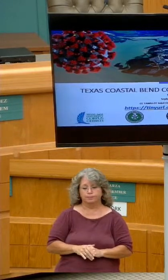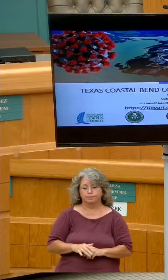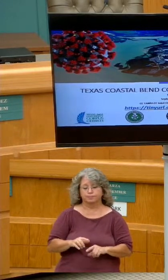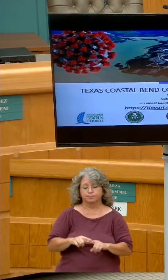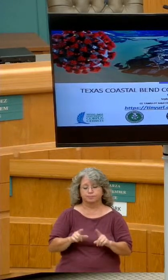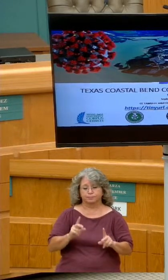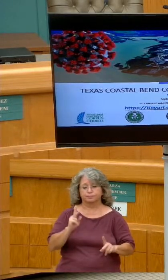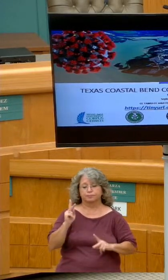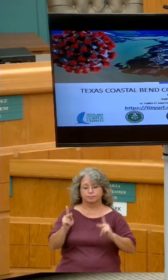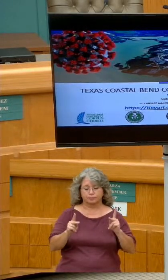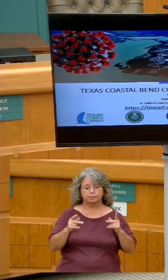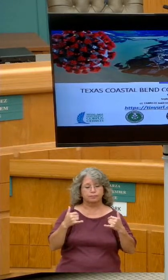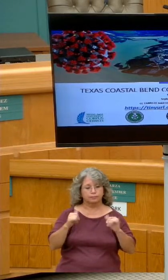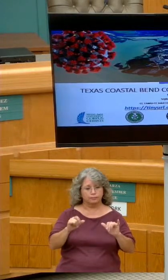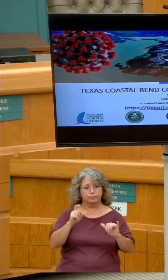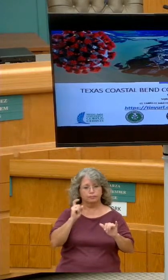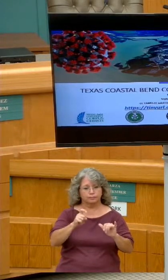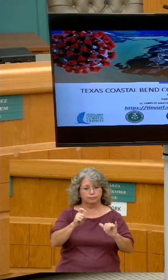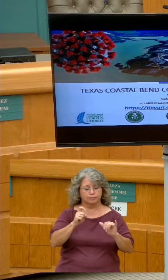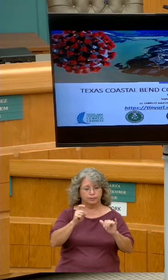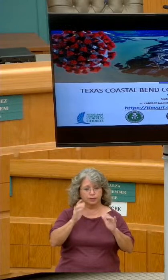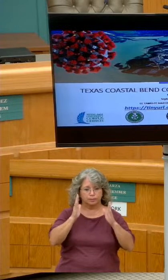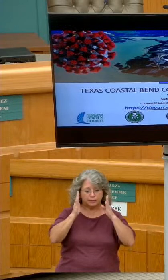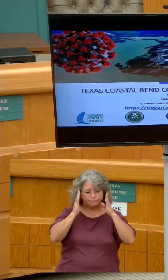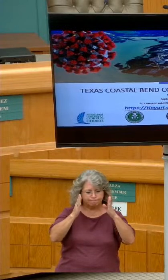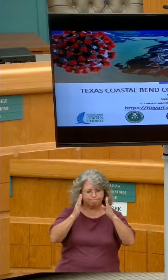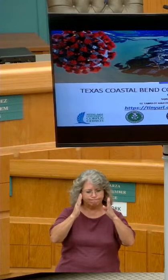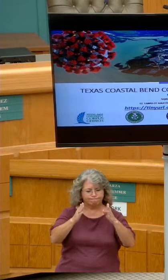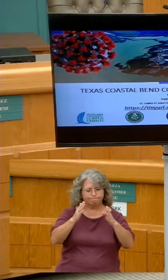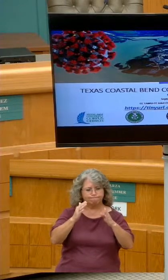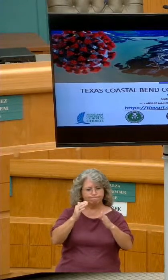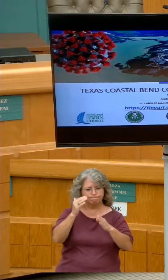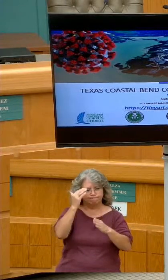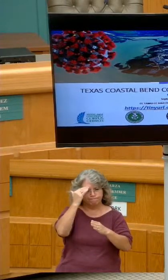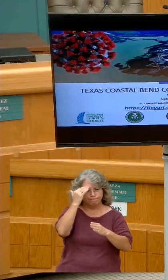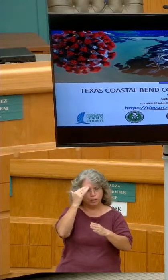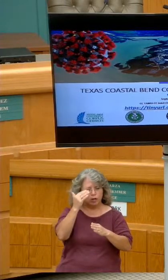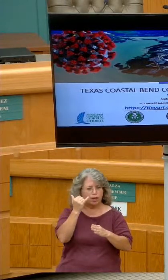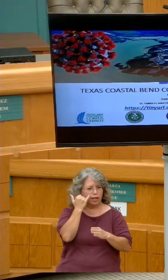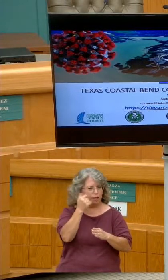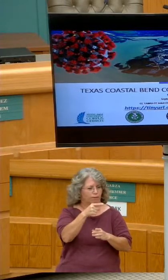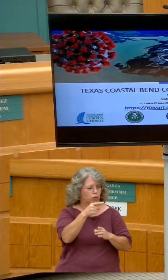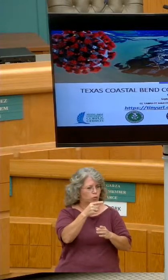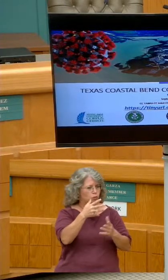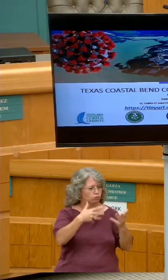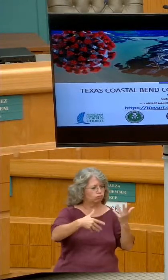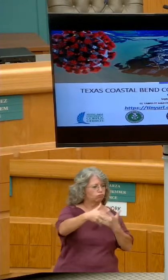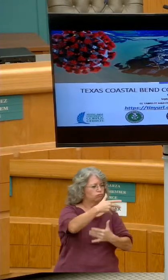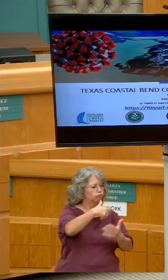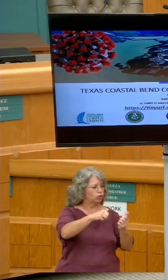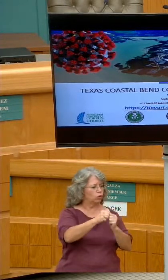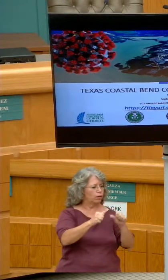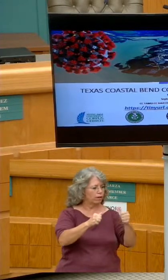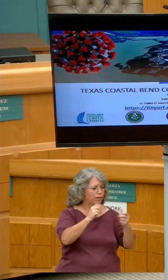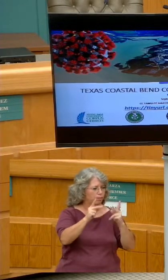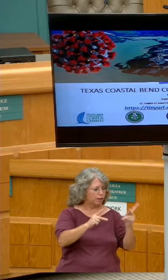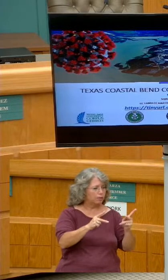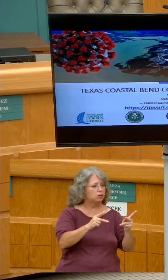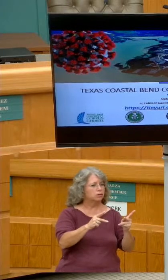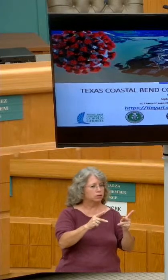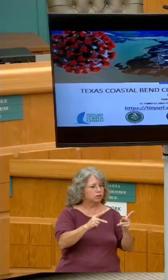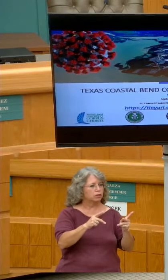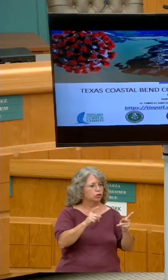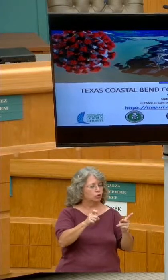But people do need to be vigilant about if they were with other people over this Labor Day weekend, that they need to